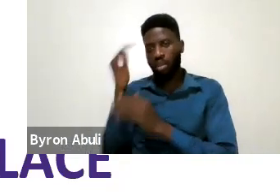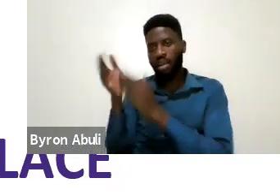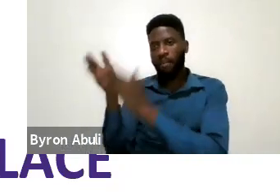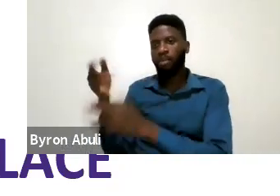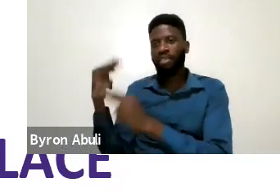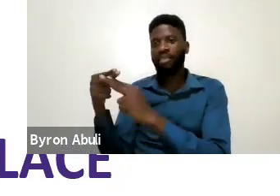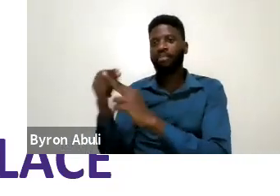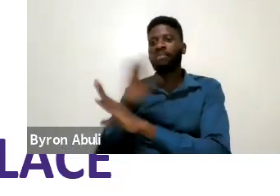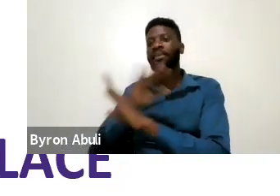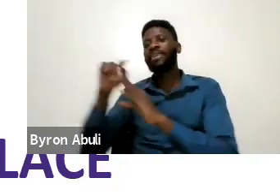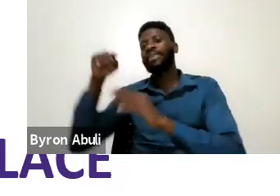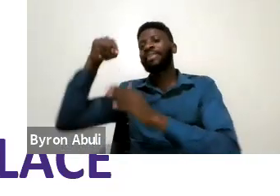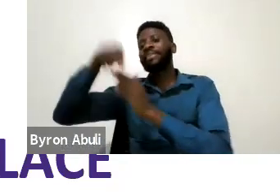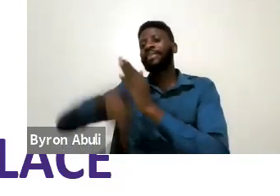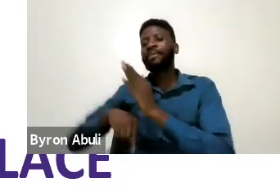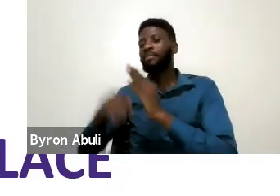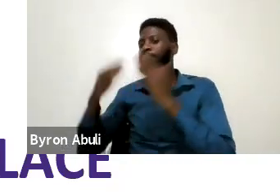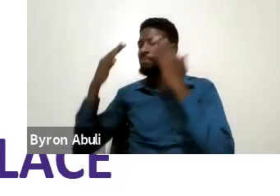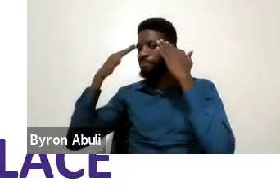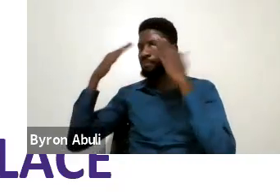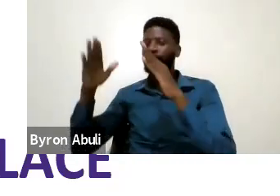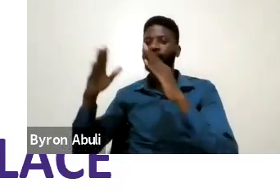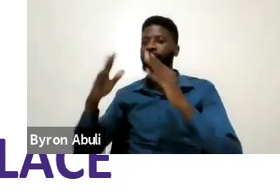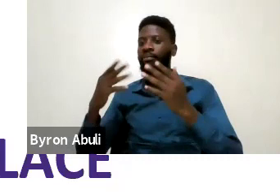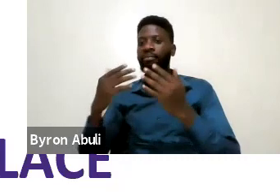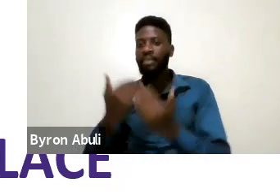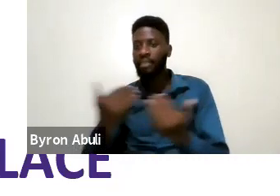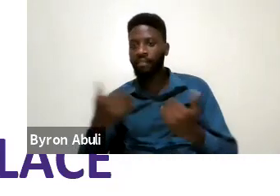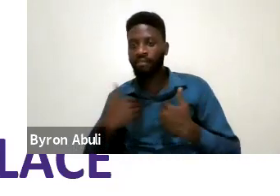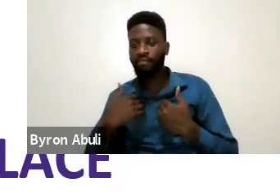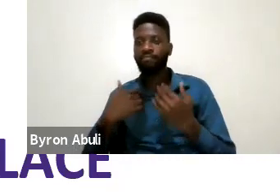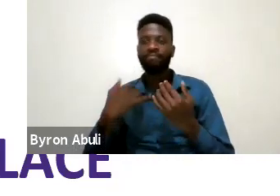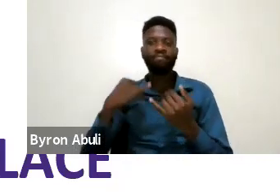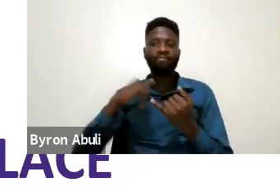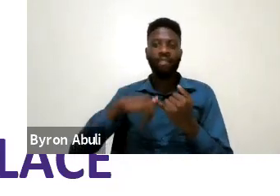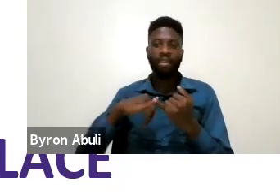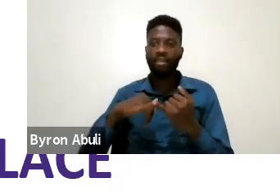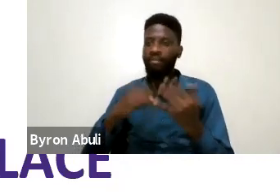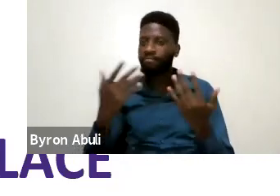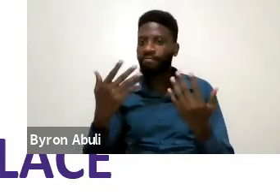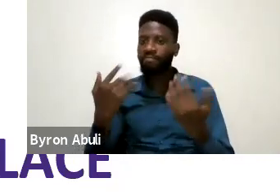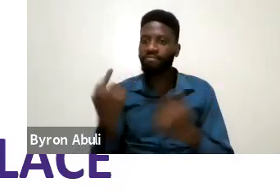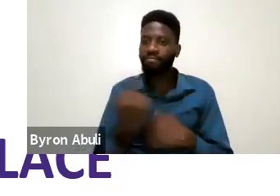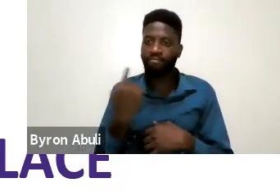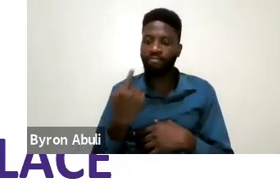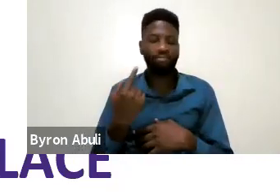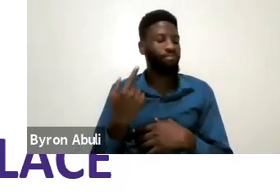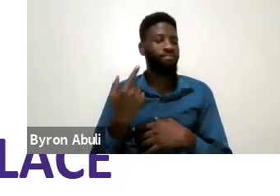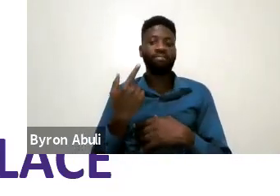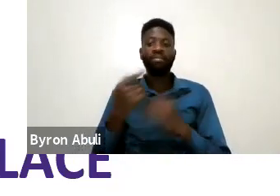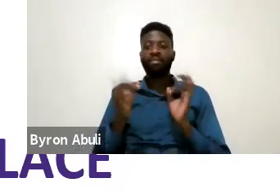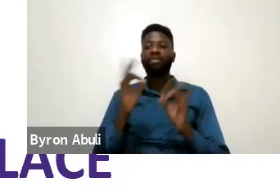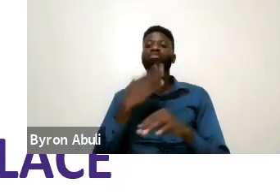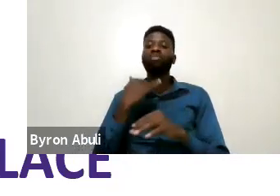them. You don't know whether they have children, they are married or single. You know nothing about them. If you want to win the trust of an